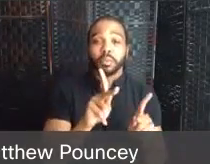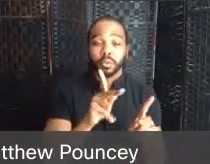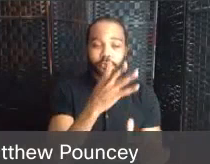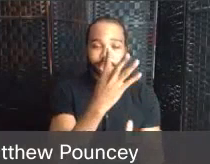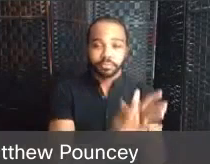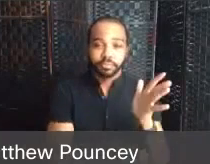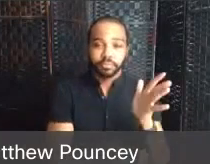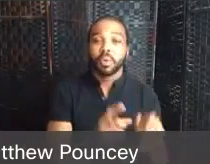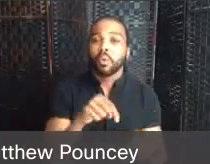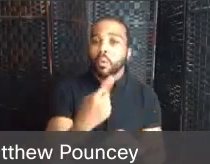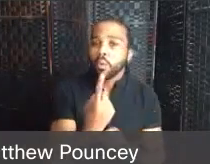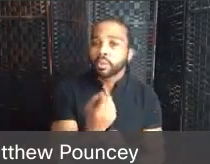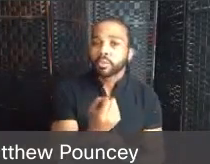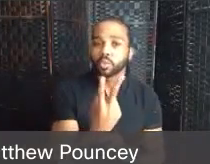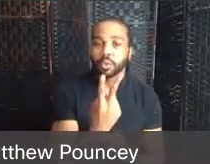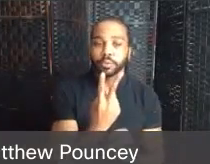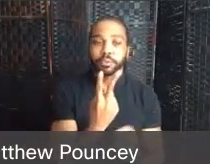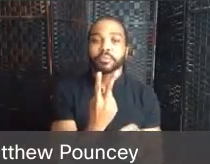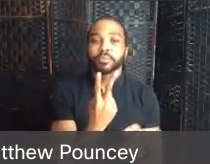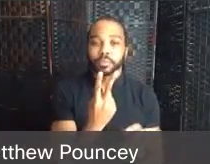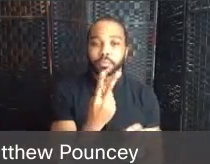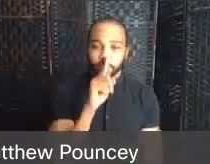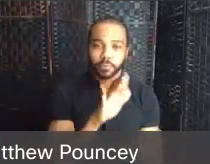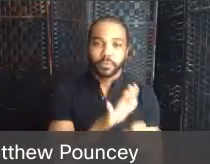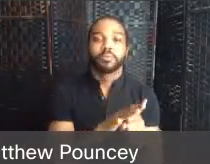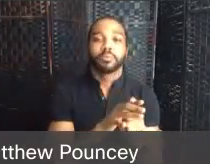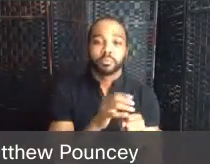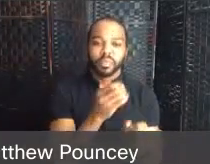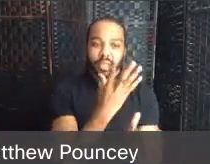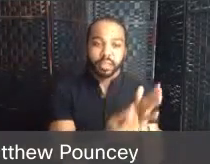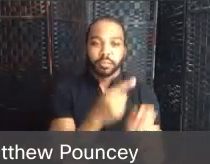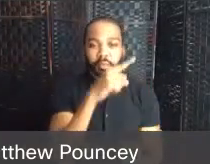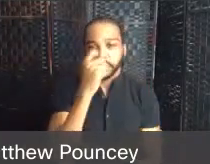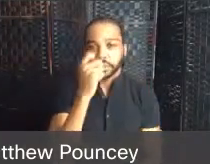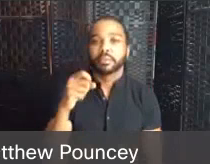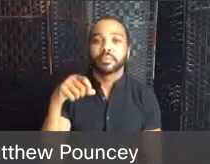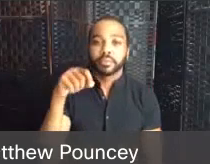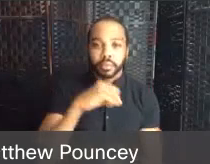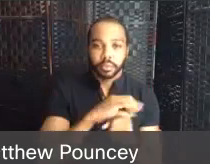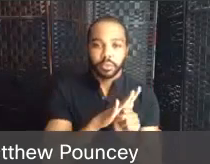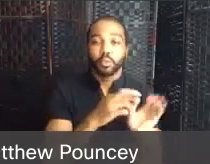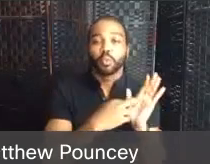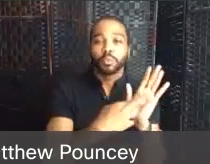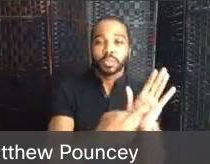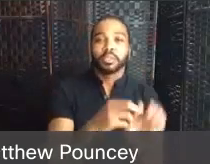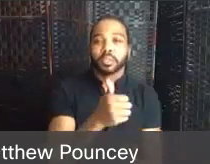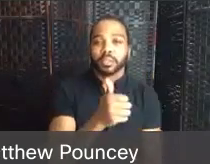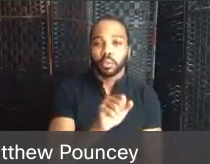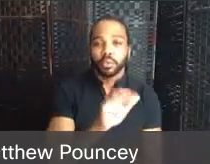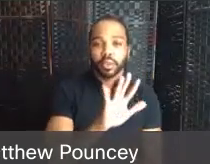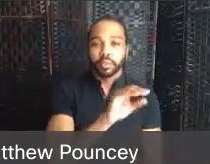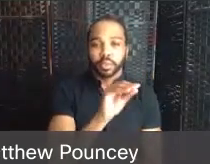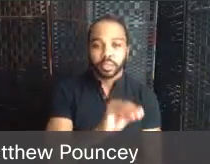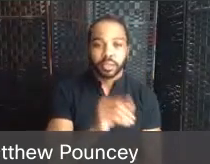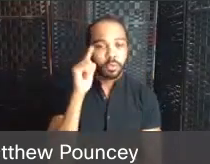but only 12 of those deaths have been confirmed as COVID-related, representing a 10.5% fatality